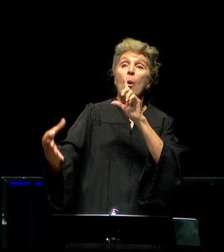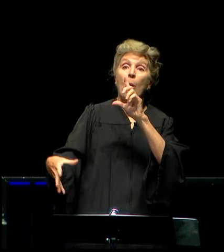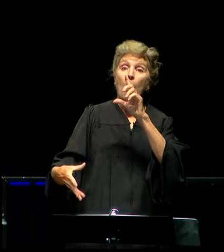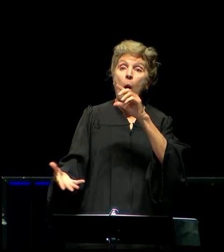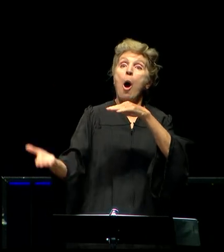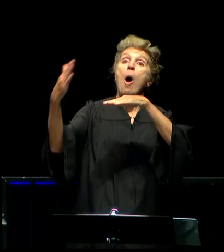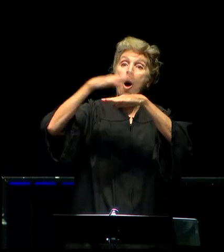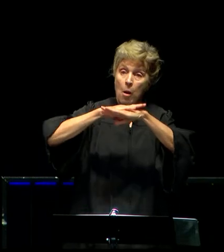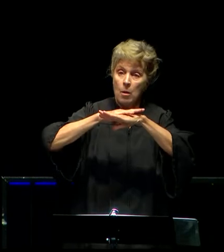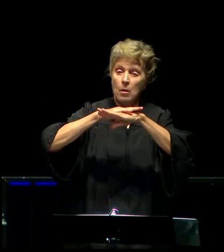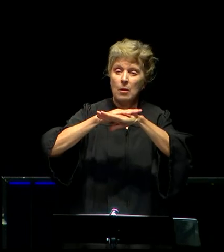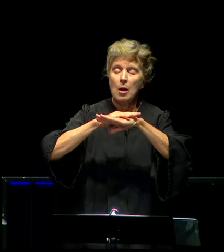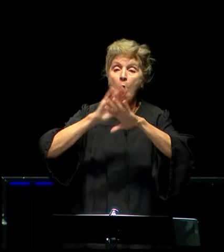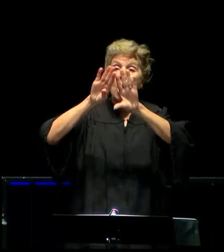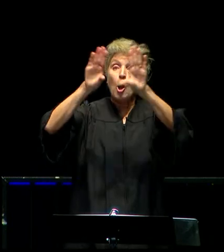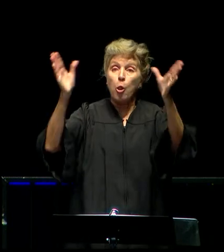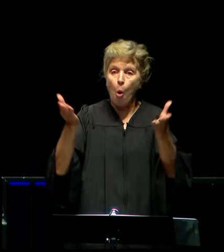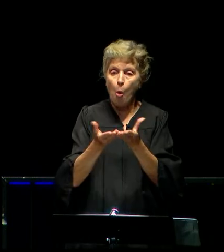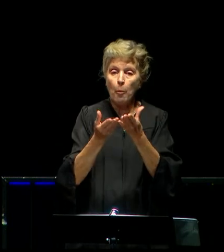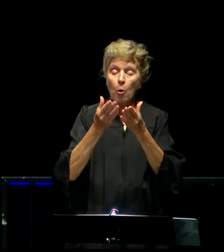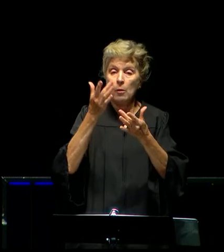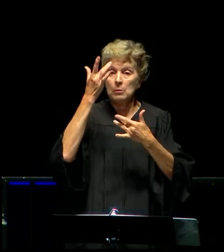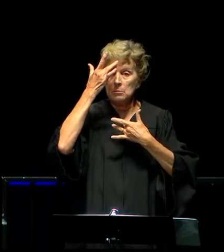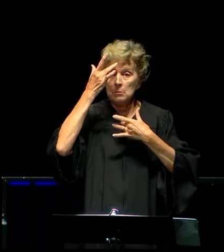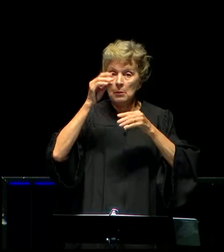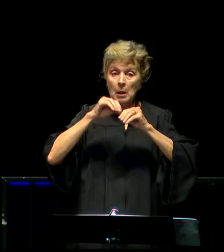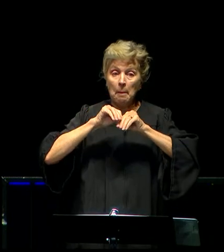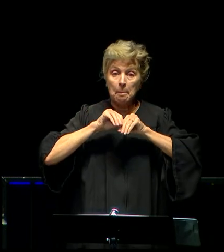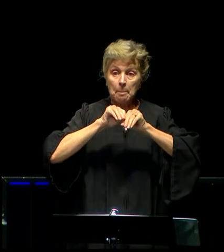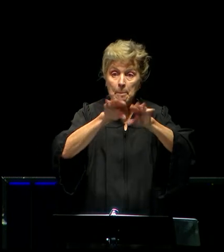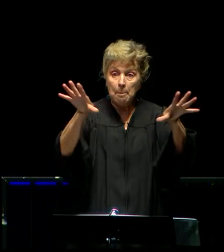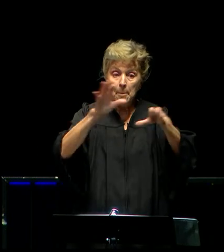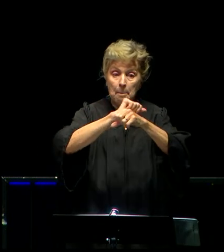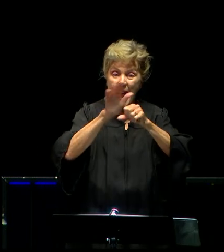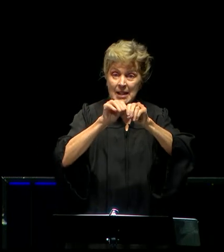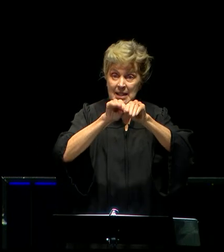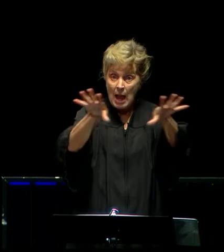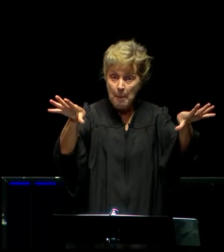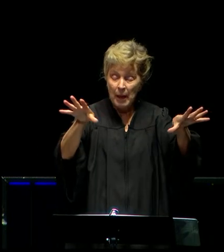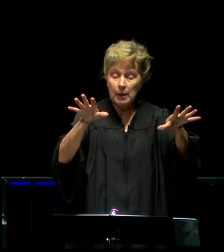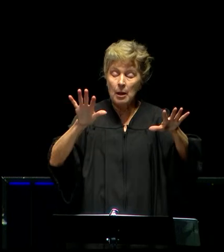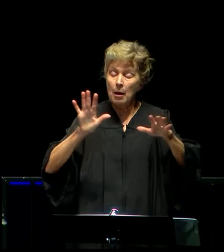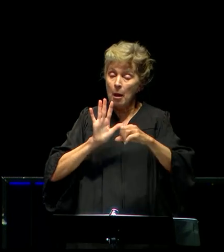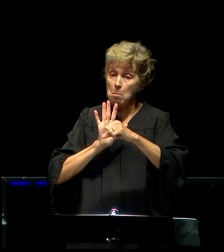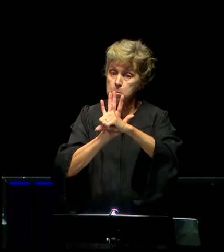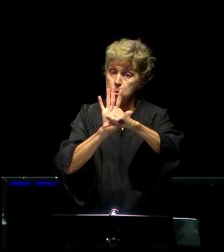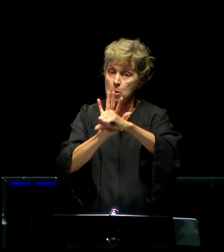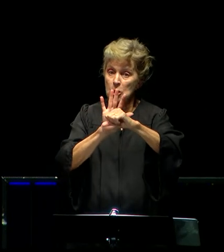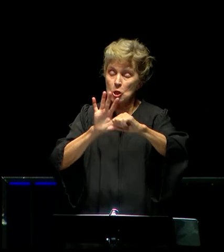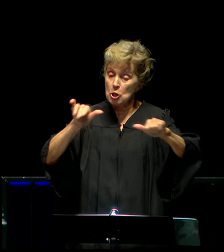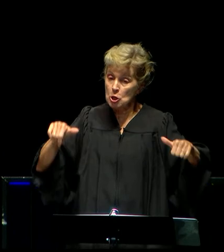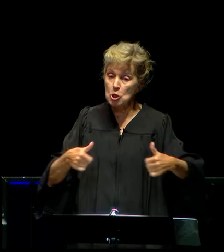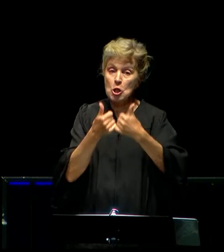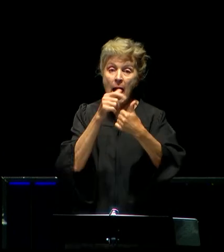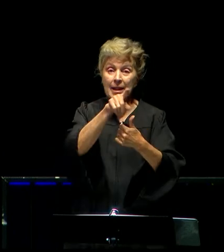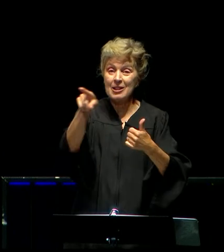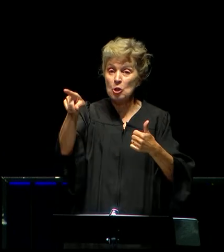global pandemic that pushed and challenged you in ways that you couldn't have imagined.